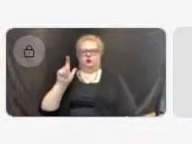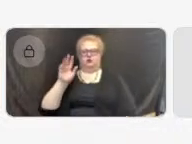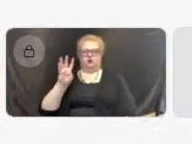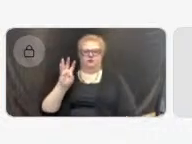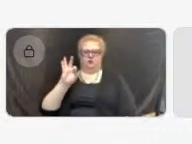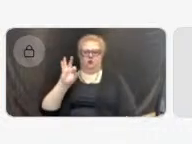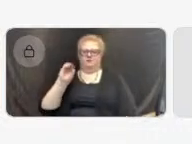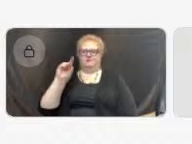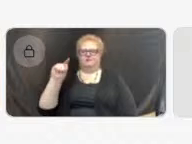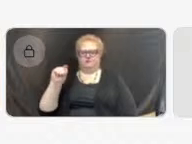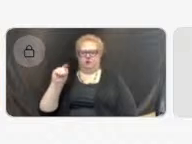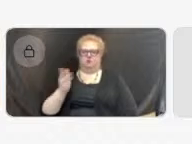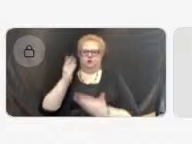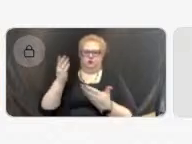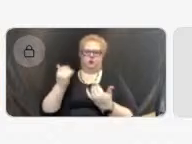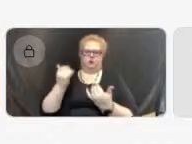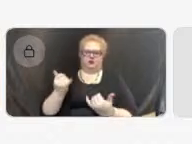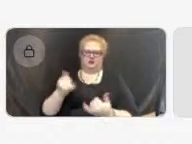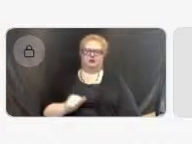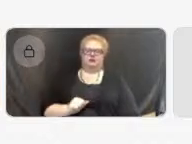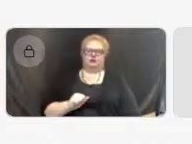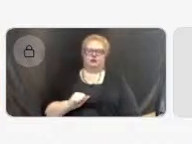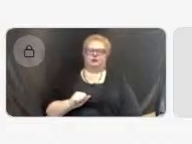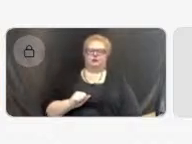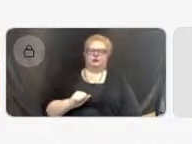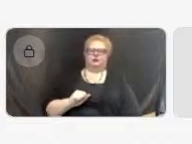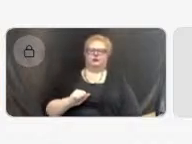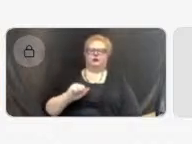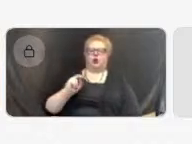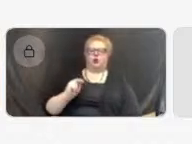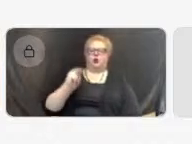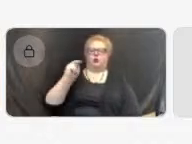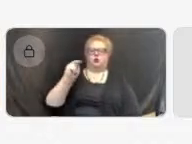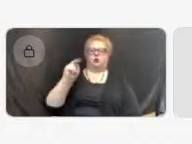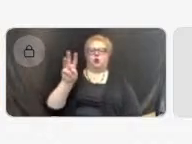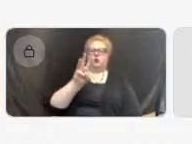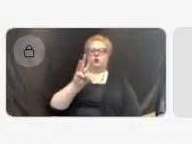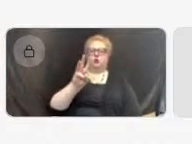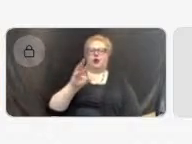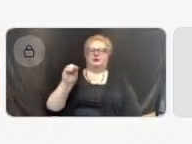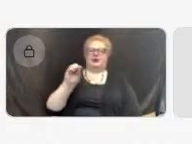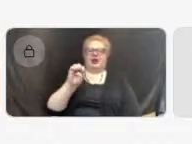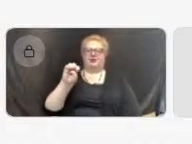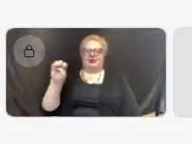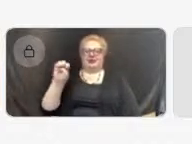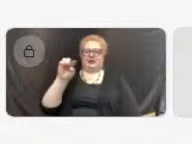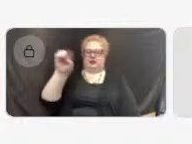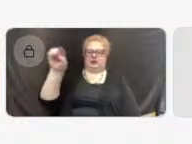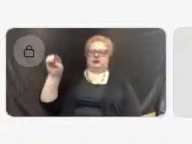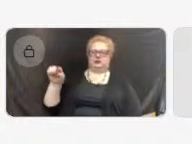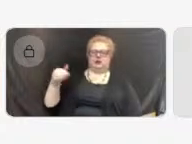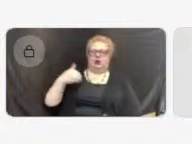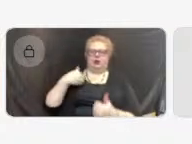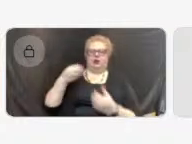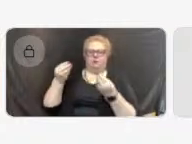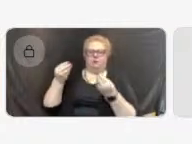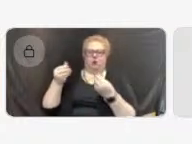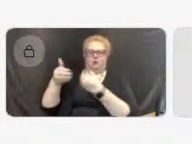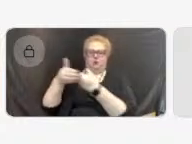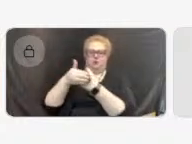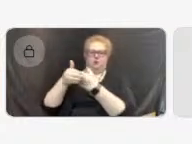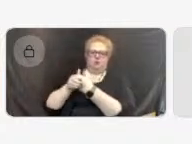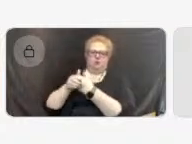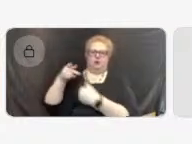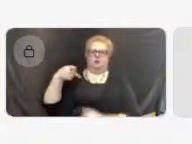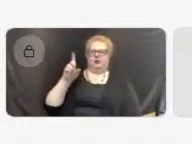existing. The property is bordered on the north, west, and east primarily by R4 residential properties with a PDR, Planned